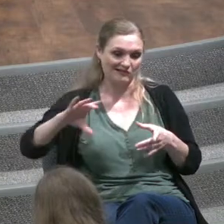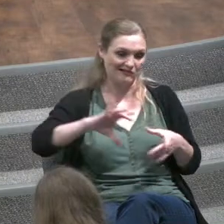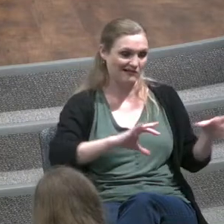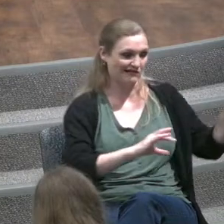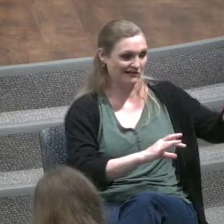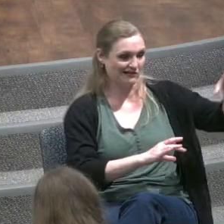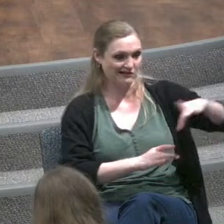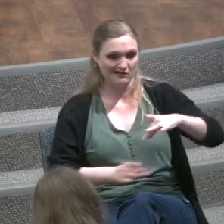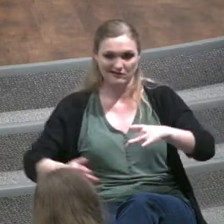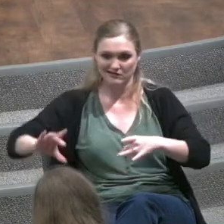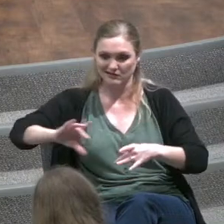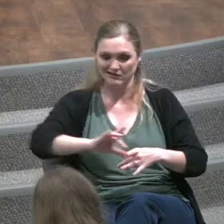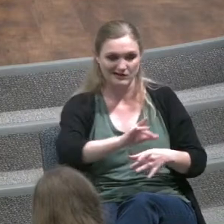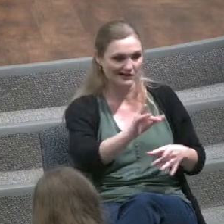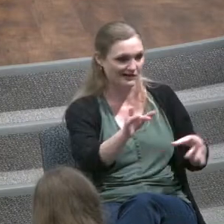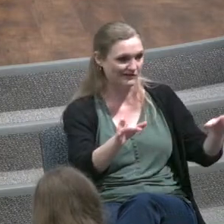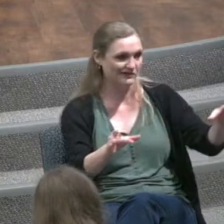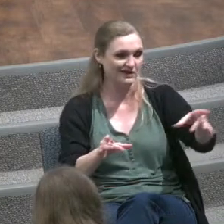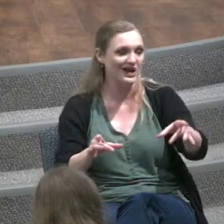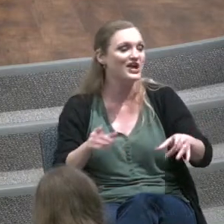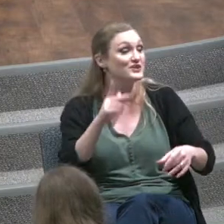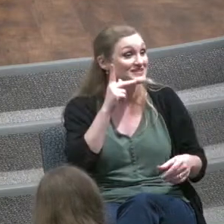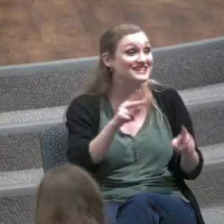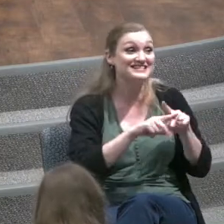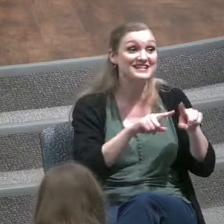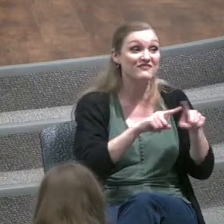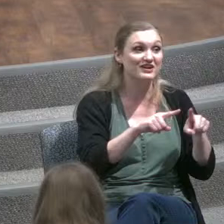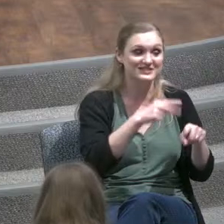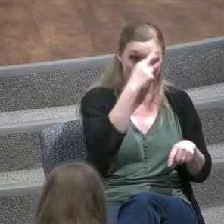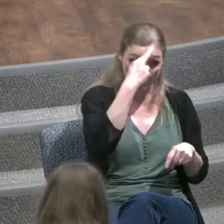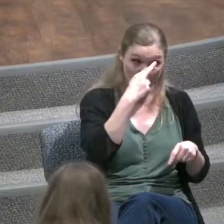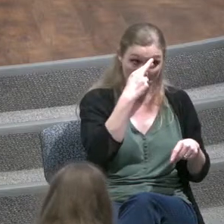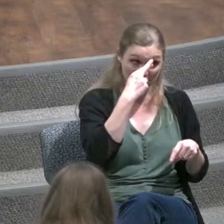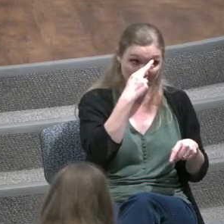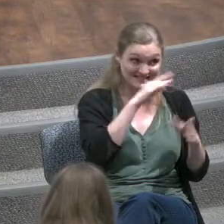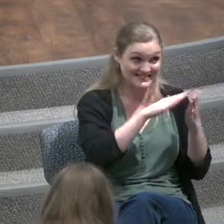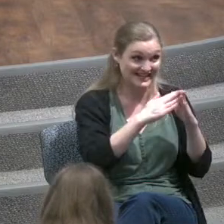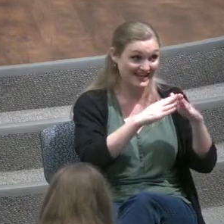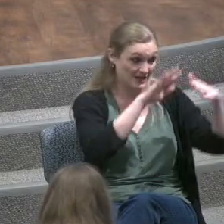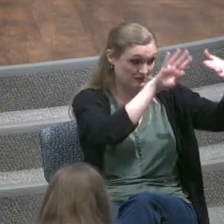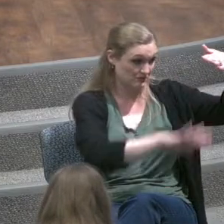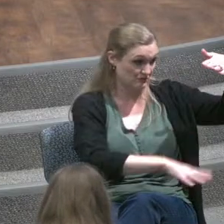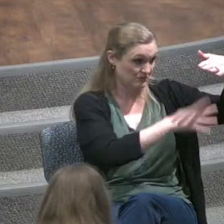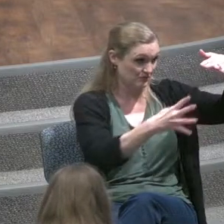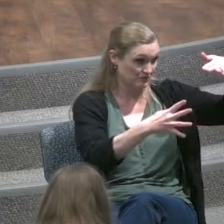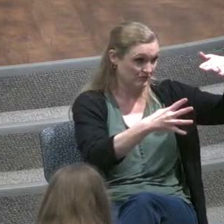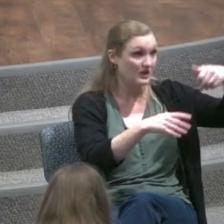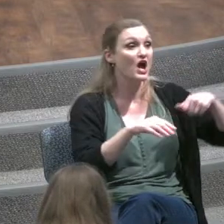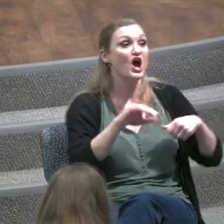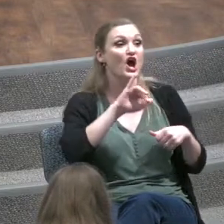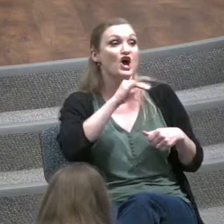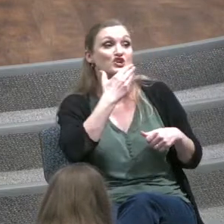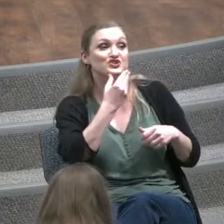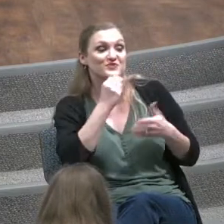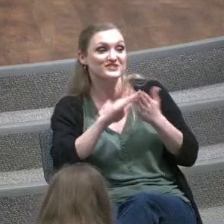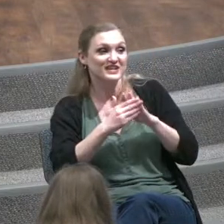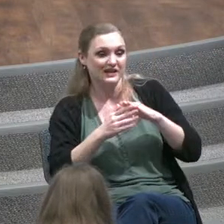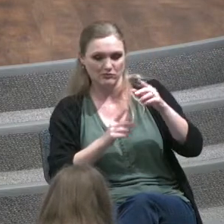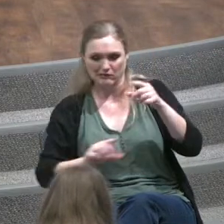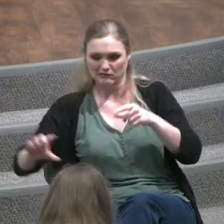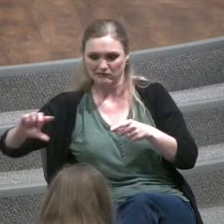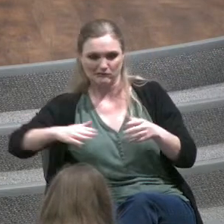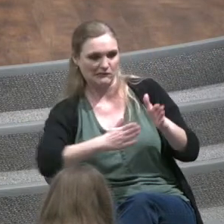curved streets and so you can kind of see the difference between what a Roman city would have been like and what a Jewish city was like.